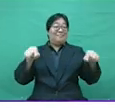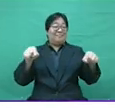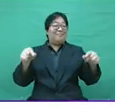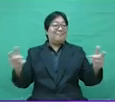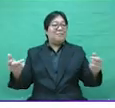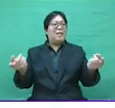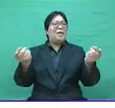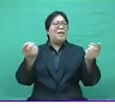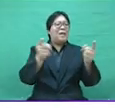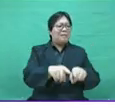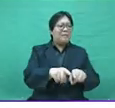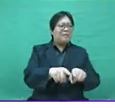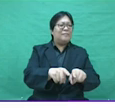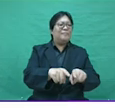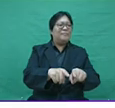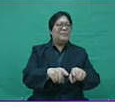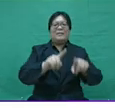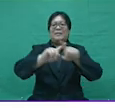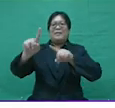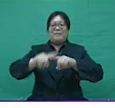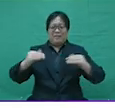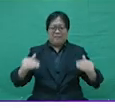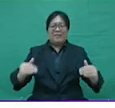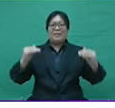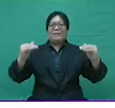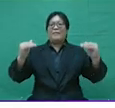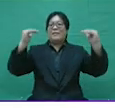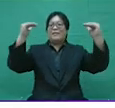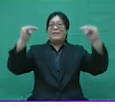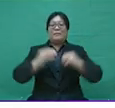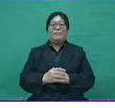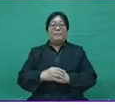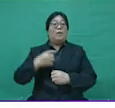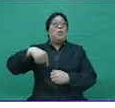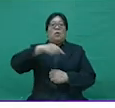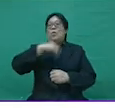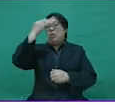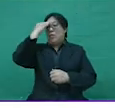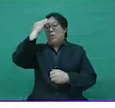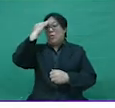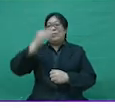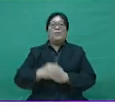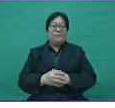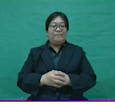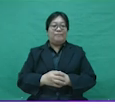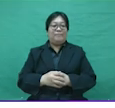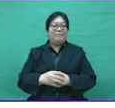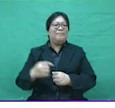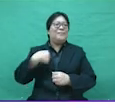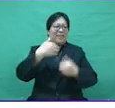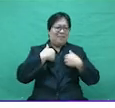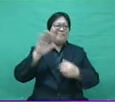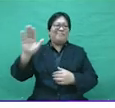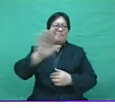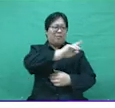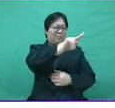crisis has happened in different phases. And we all know that we have our